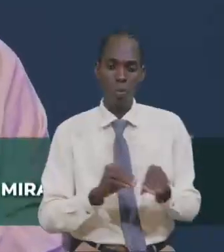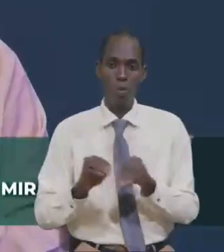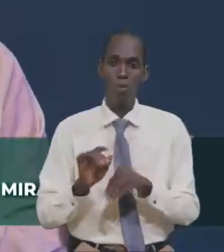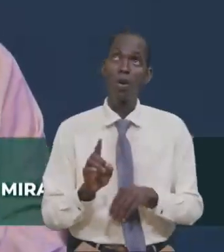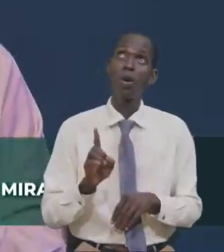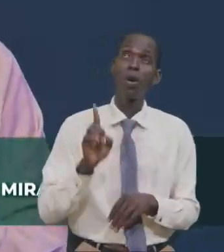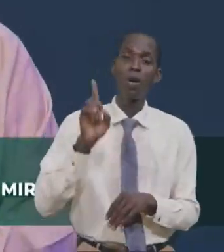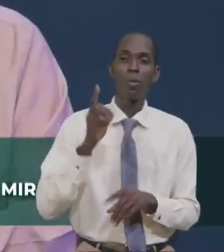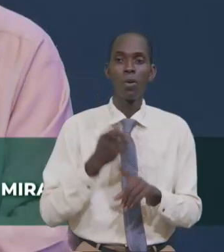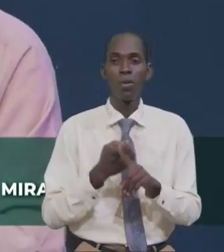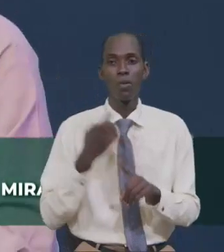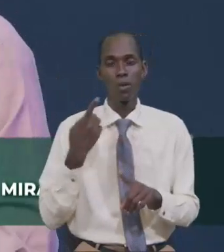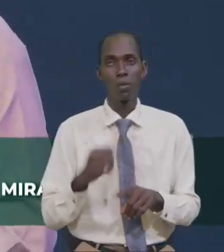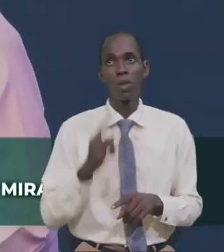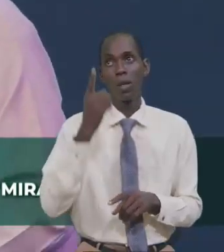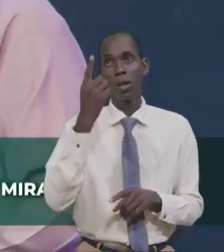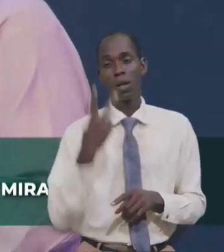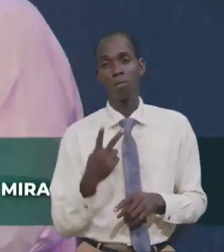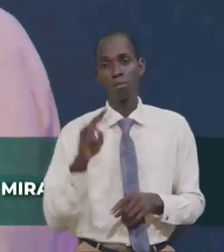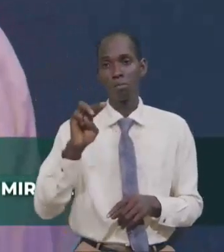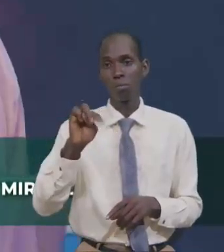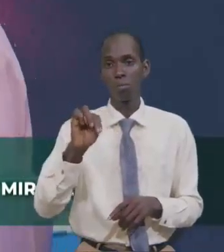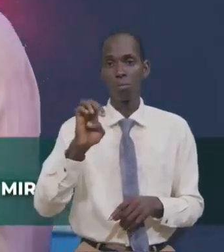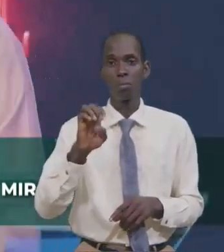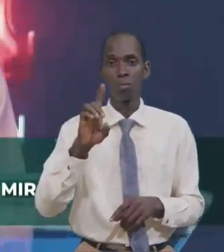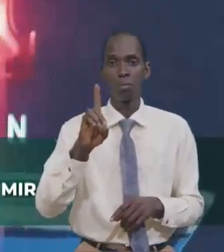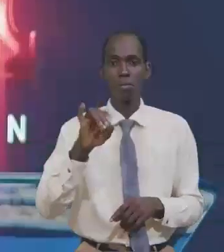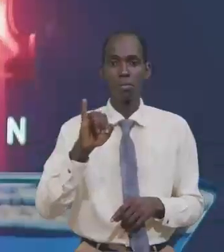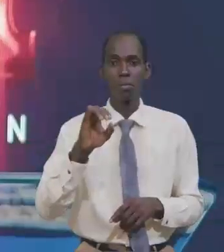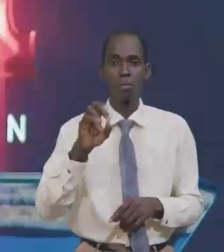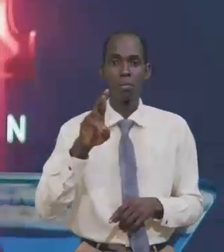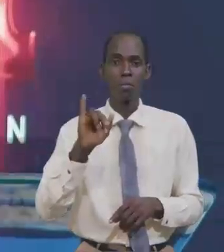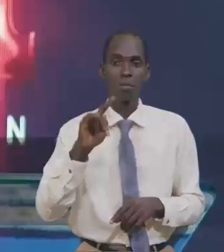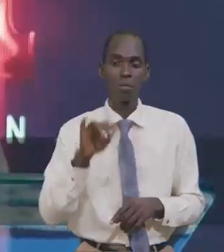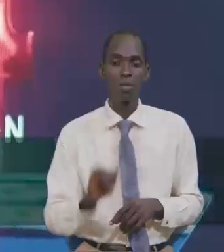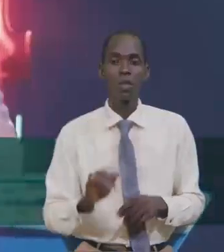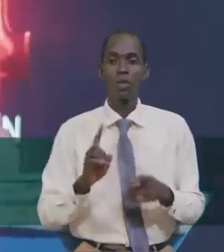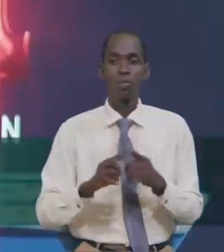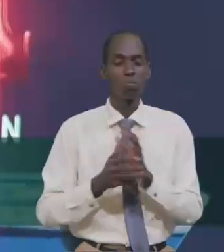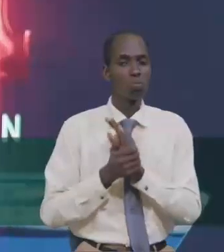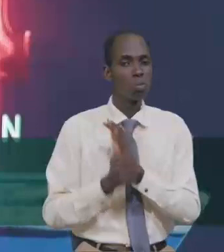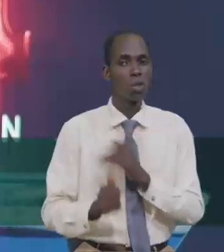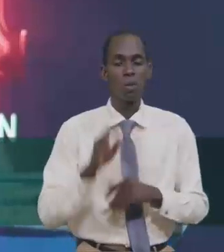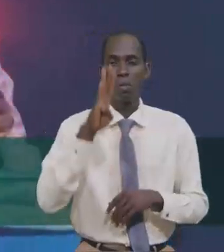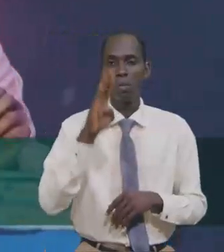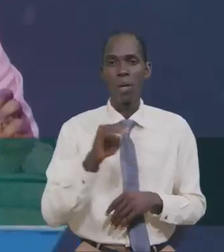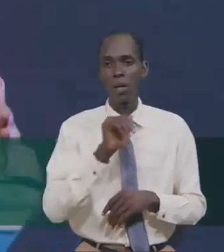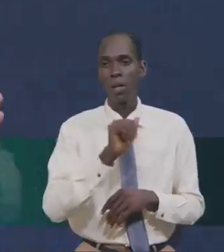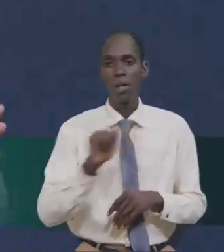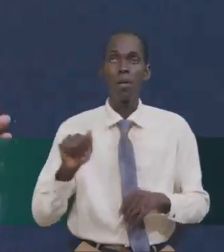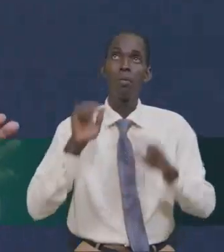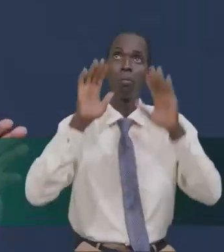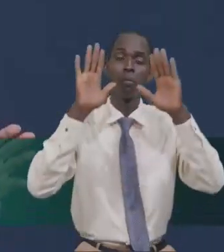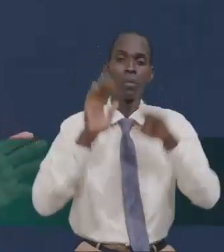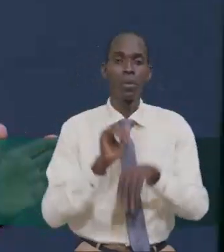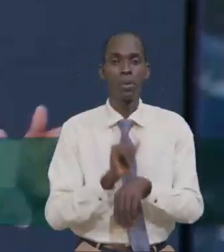miracle. In 1 Corinthians chapter 9, verse 24, know ye not that they